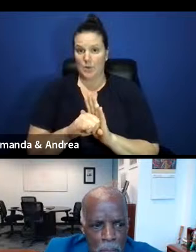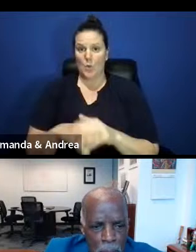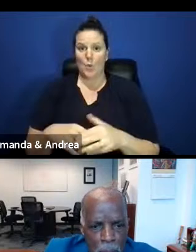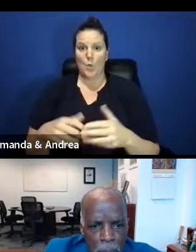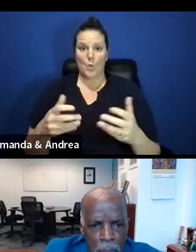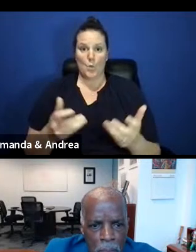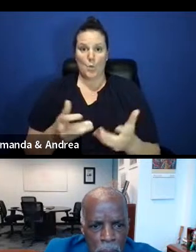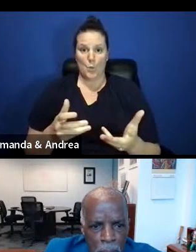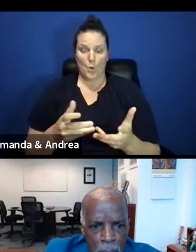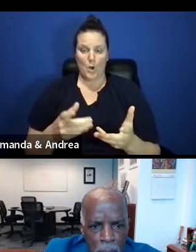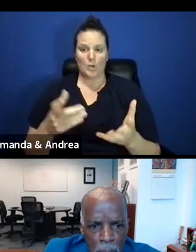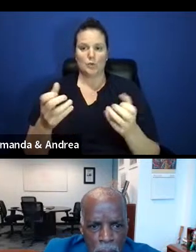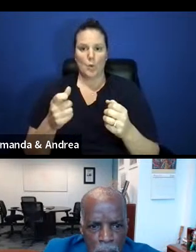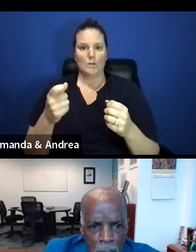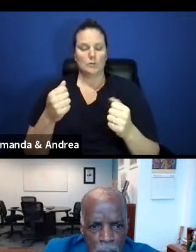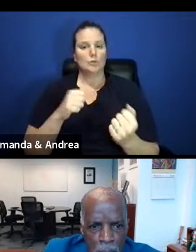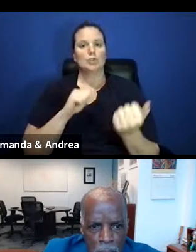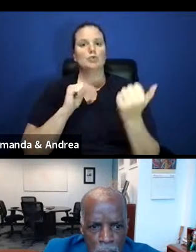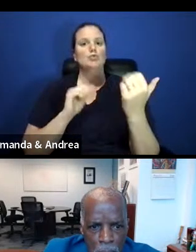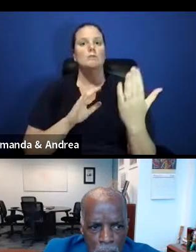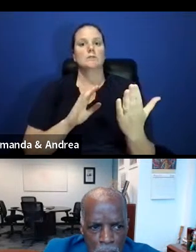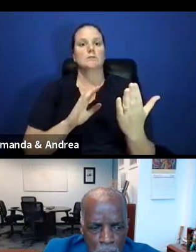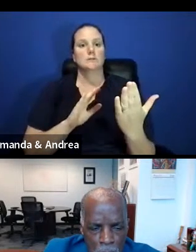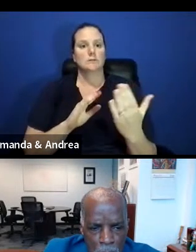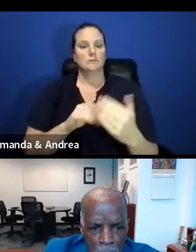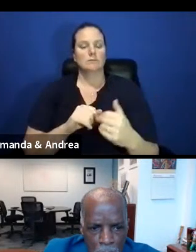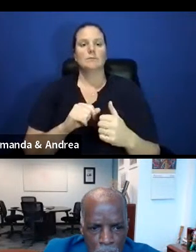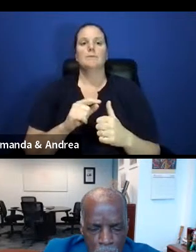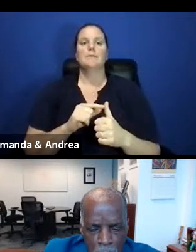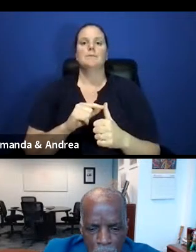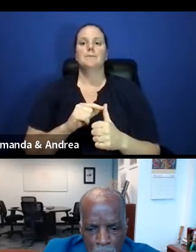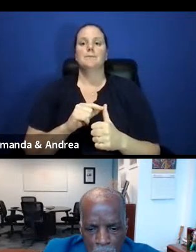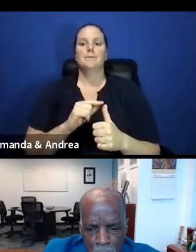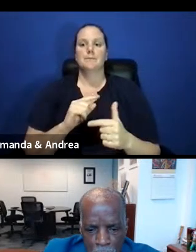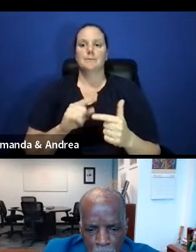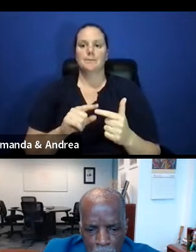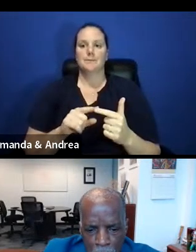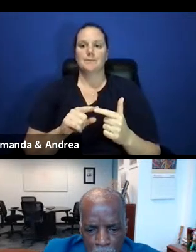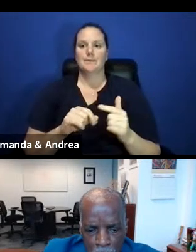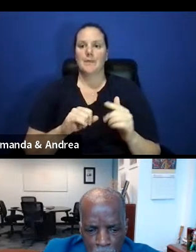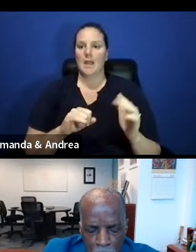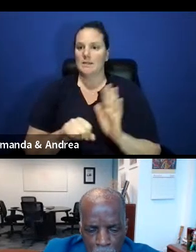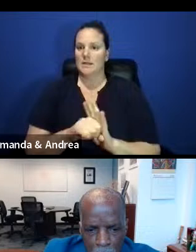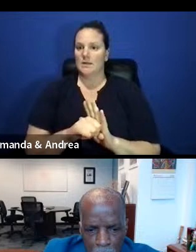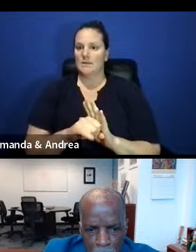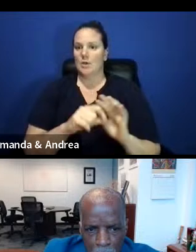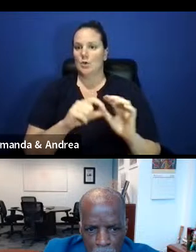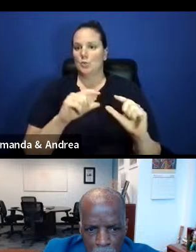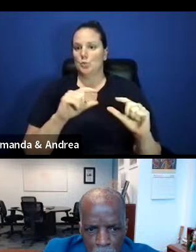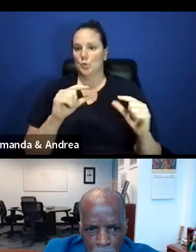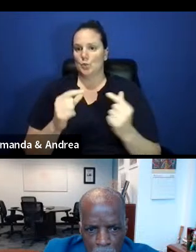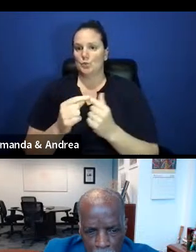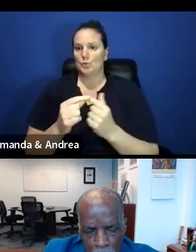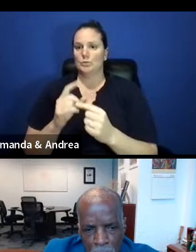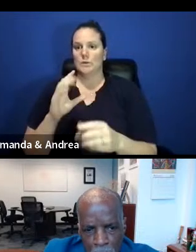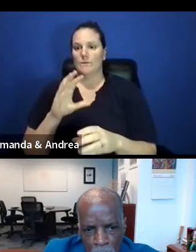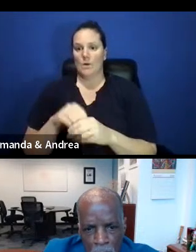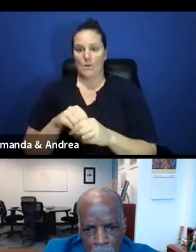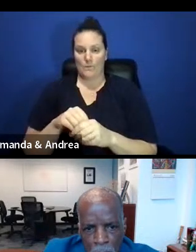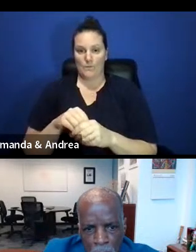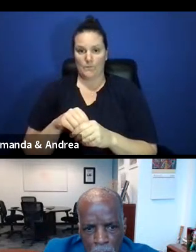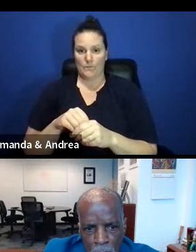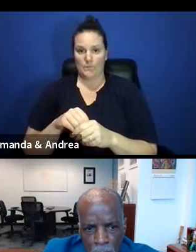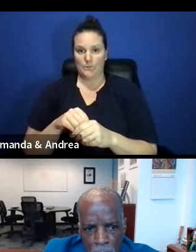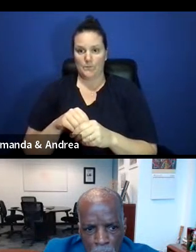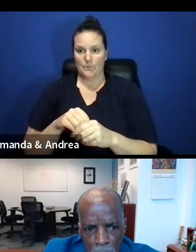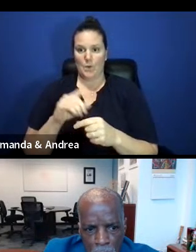what you want to address, and then identify groups that are involved with it. When